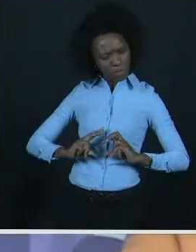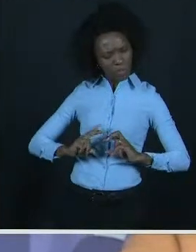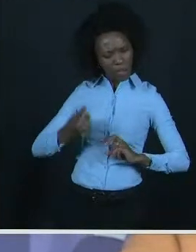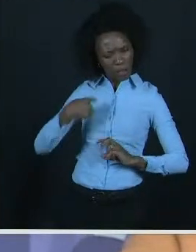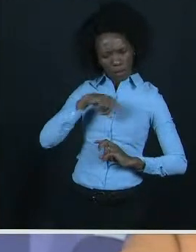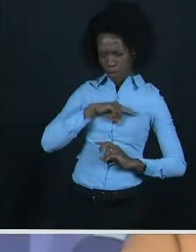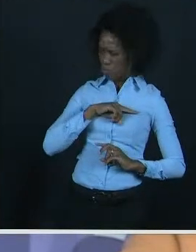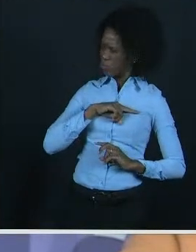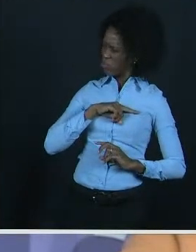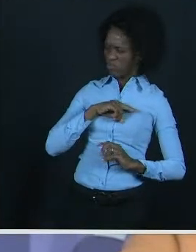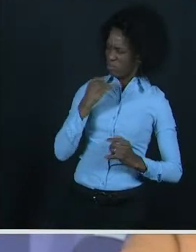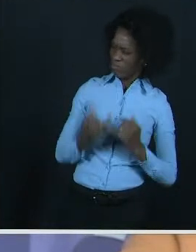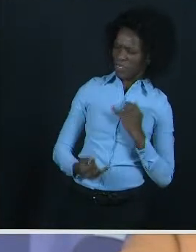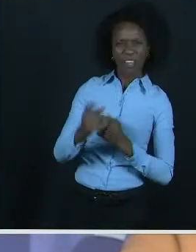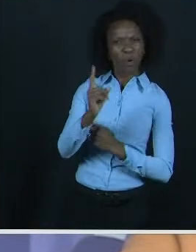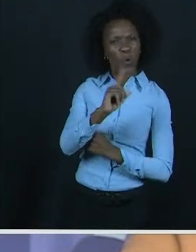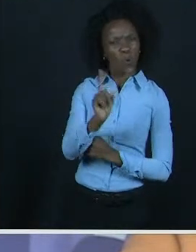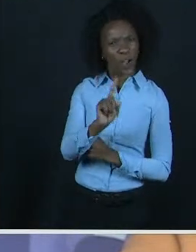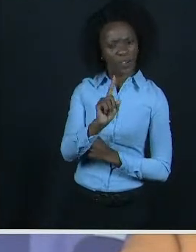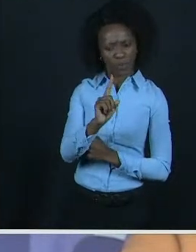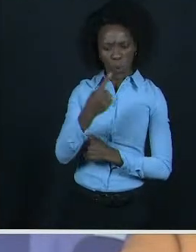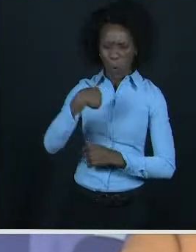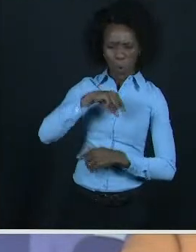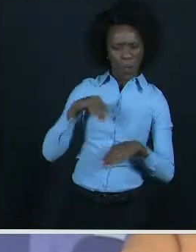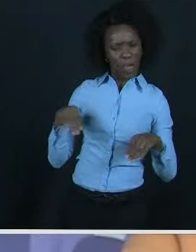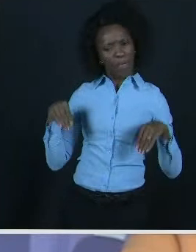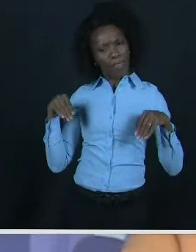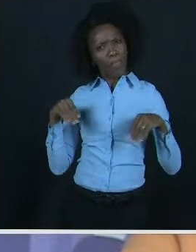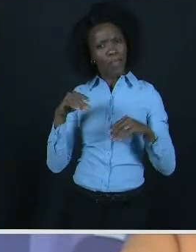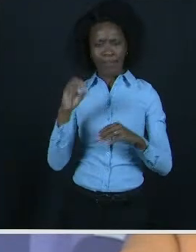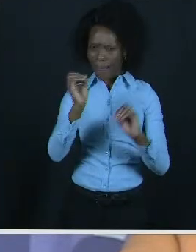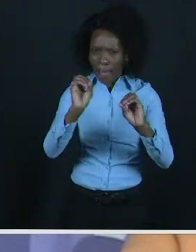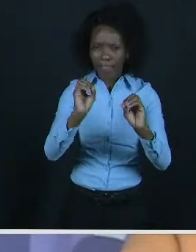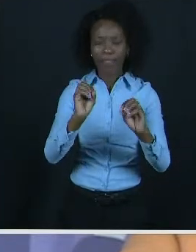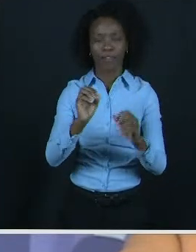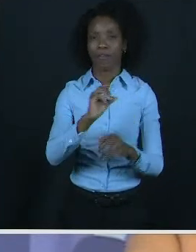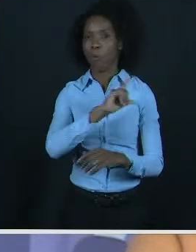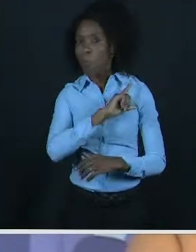not taken action, you must hold us accountable.